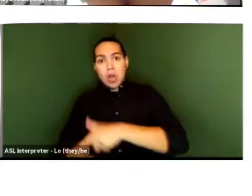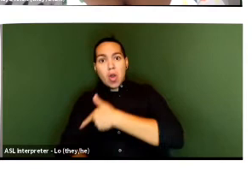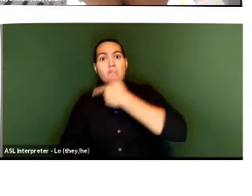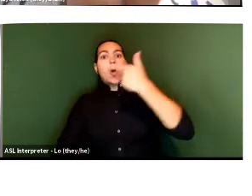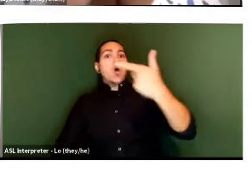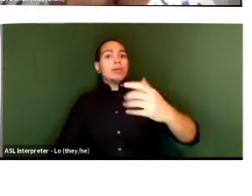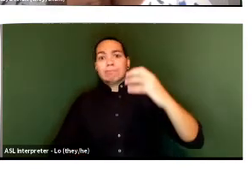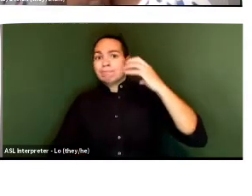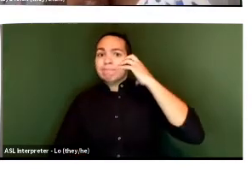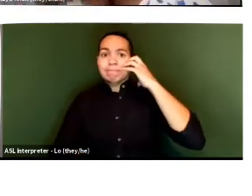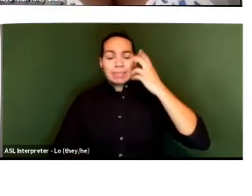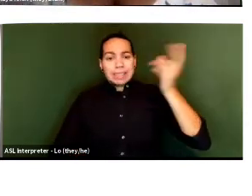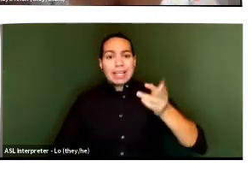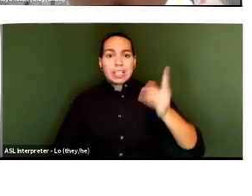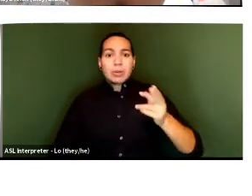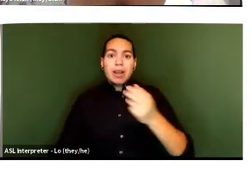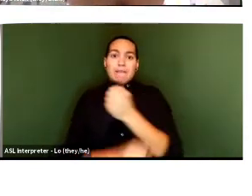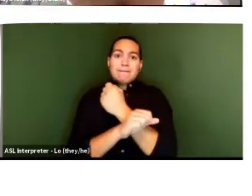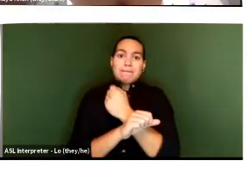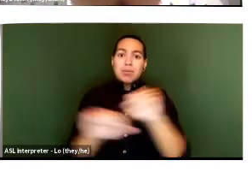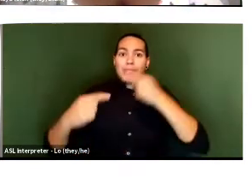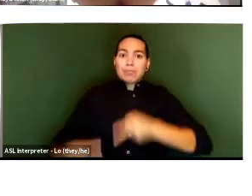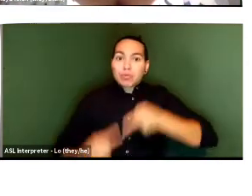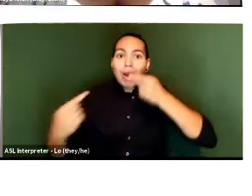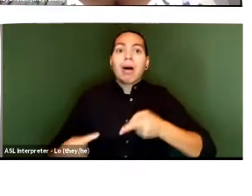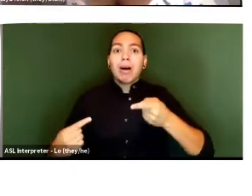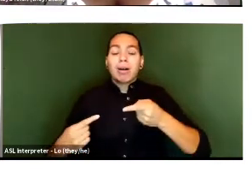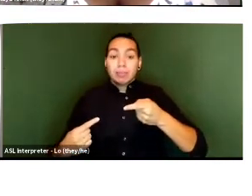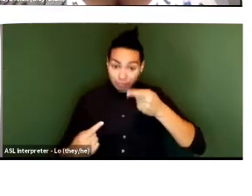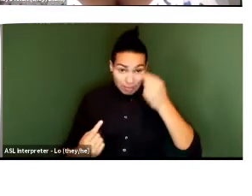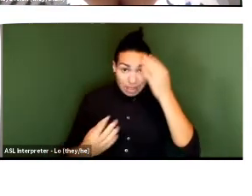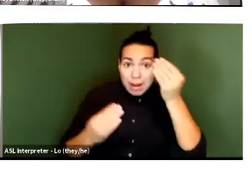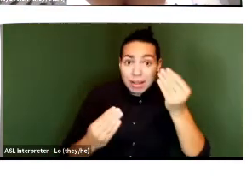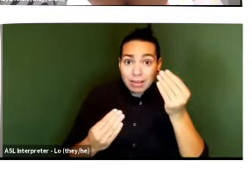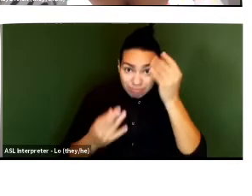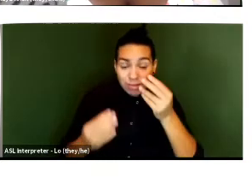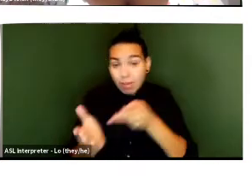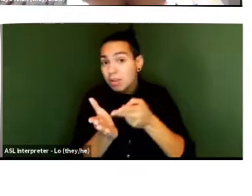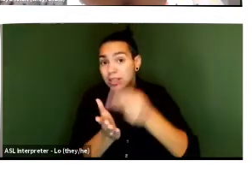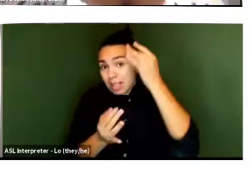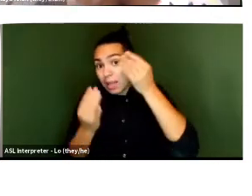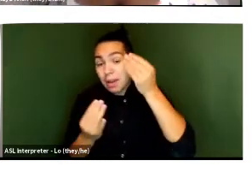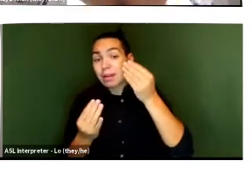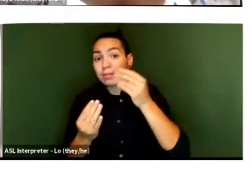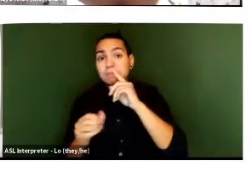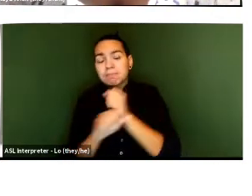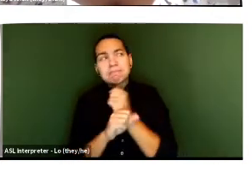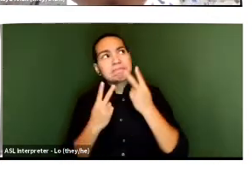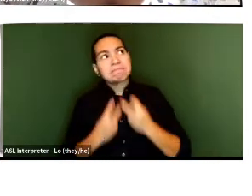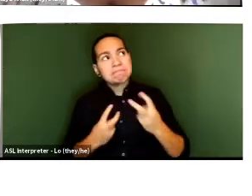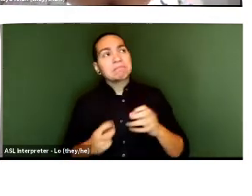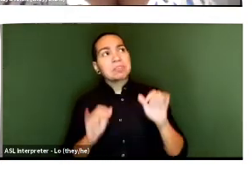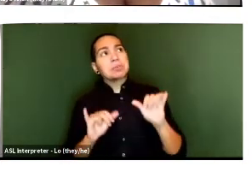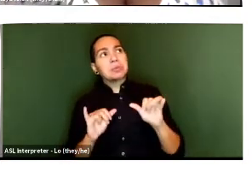building? And that's something to reflect on. That's a rhetorical question. I really think that reflect on it and see if something comes